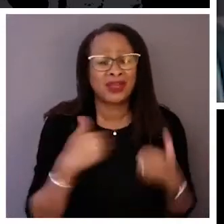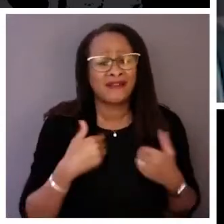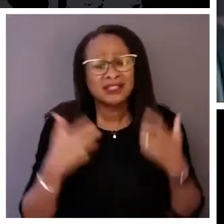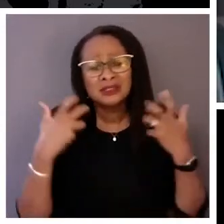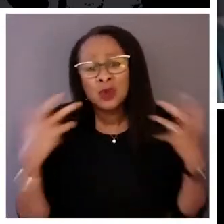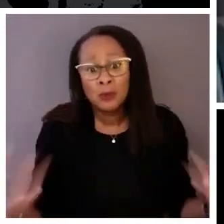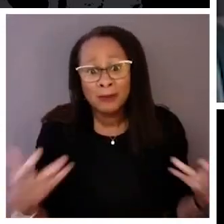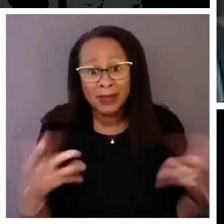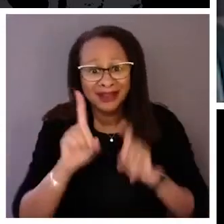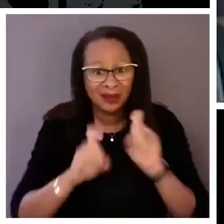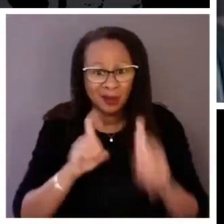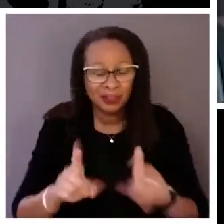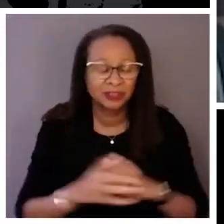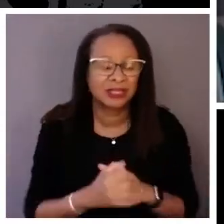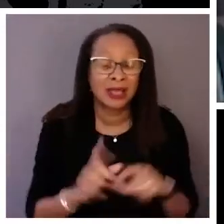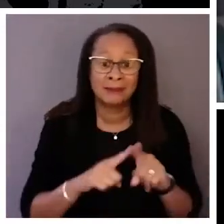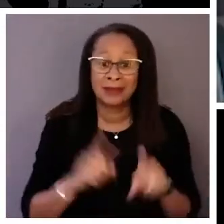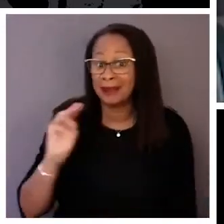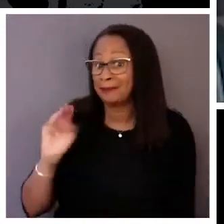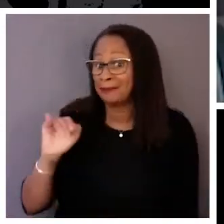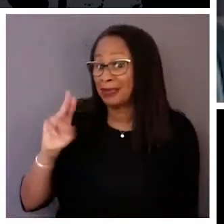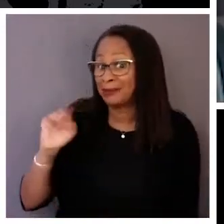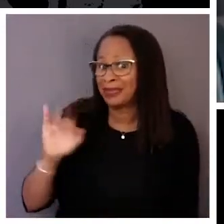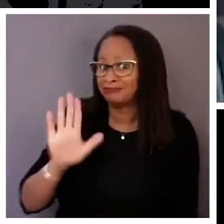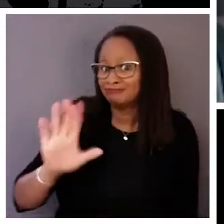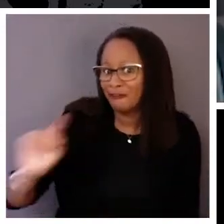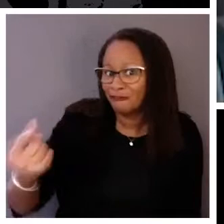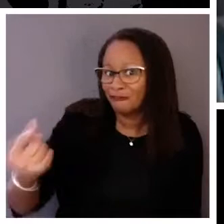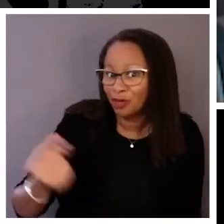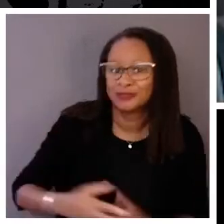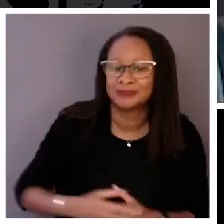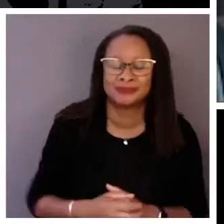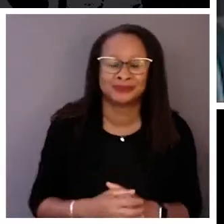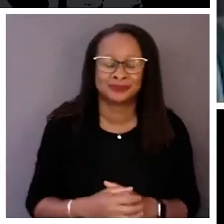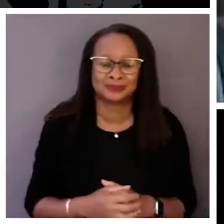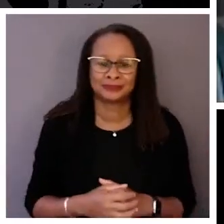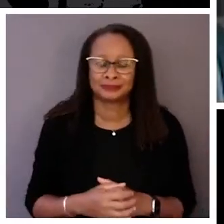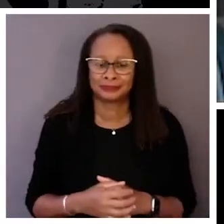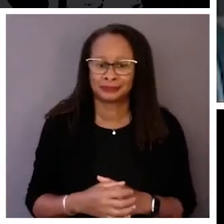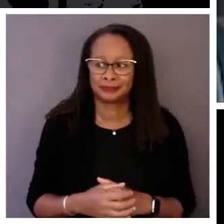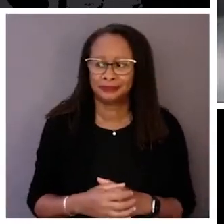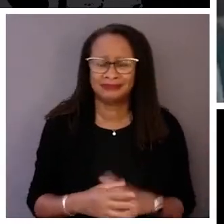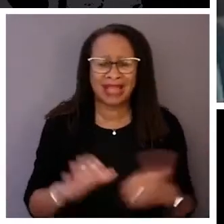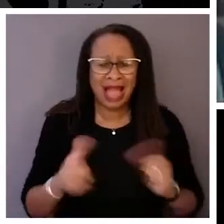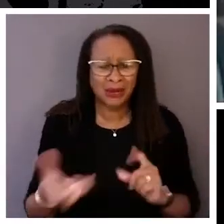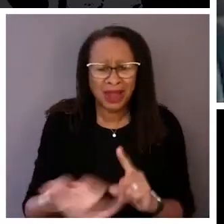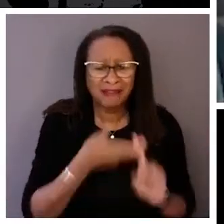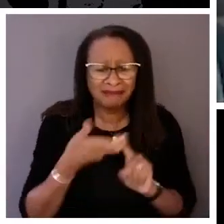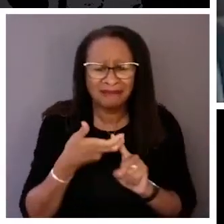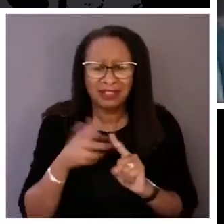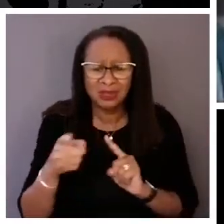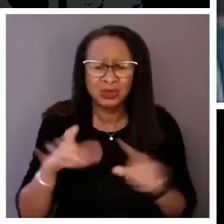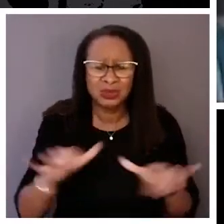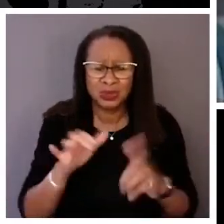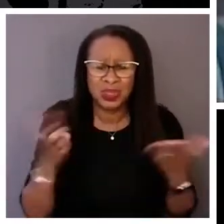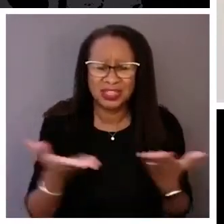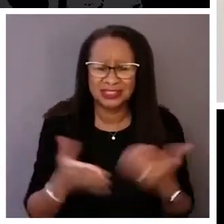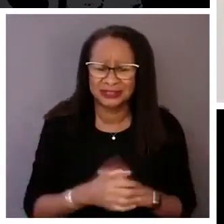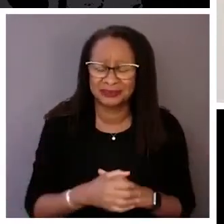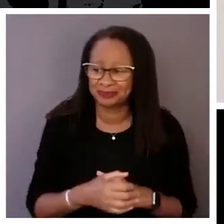have so many questions, but Mimi, let me ask you right off the bat, how did I rope you into doing this?